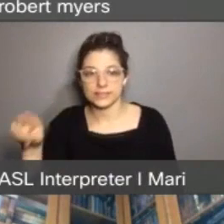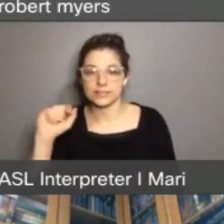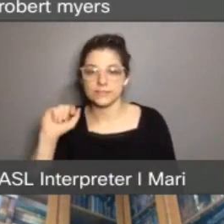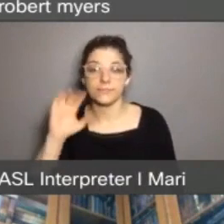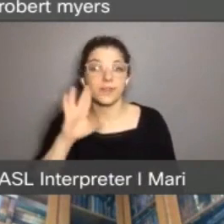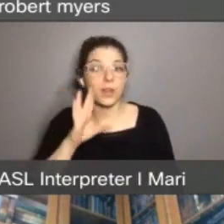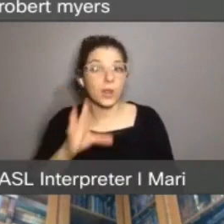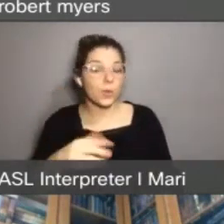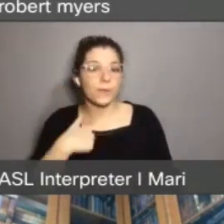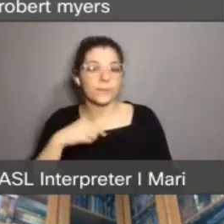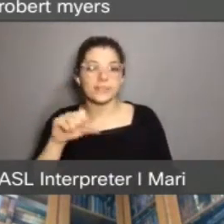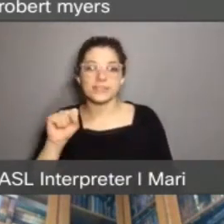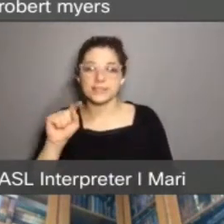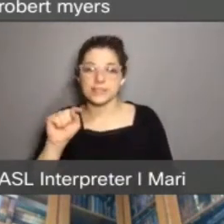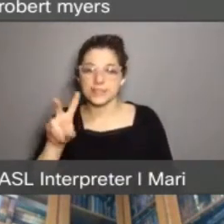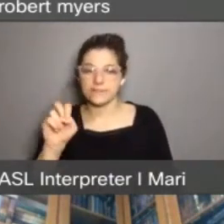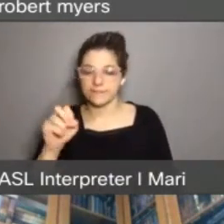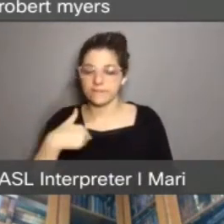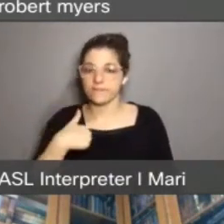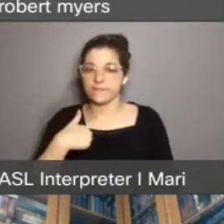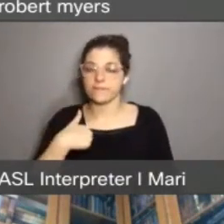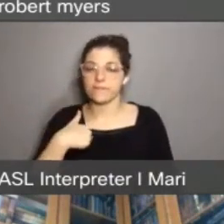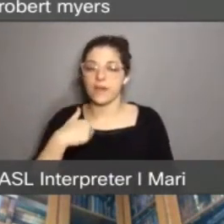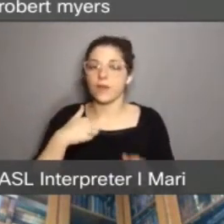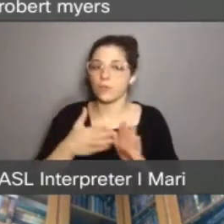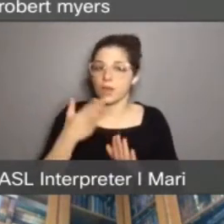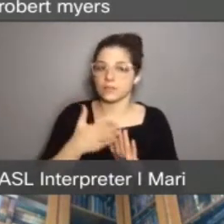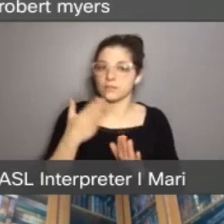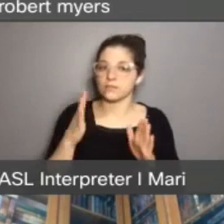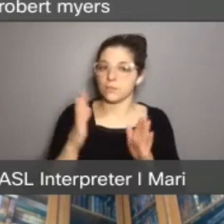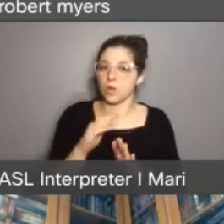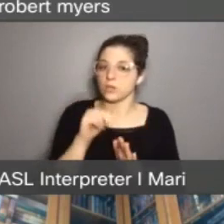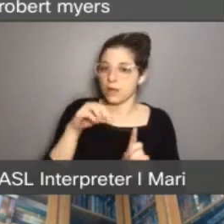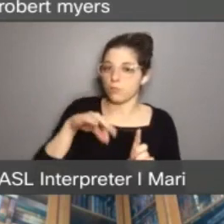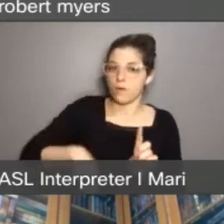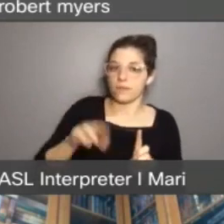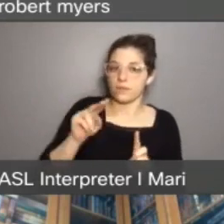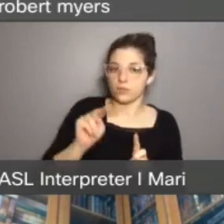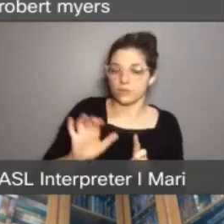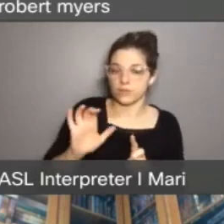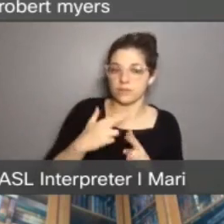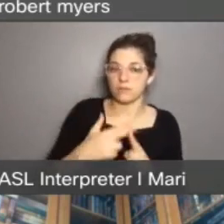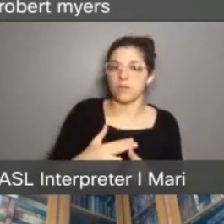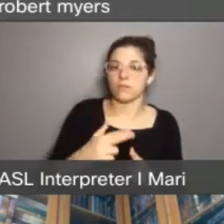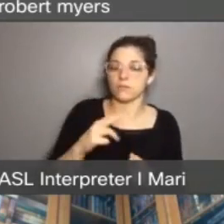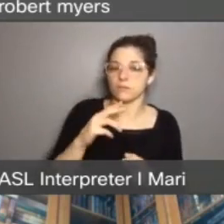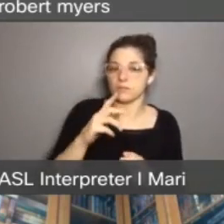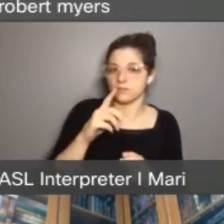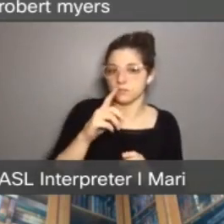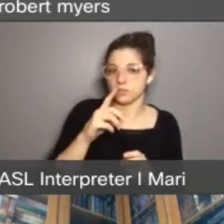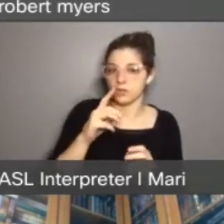Hello, I'm Steve Katz. I run a small nonprofit in New York City called Aspens for Social